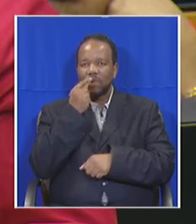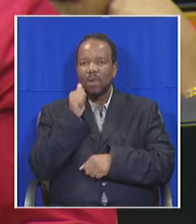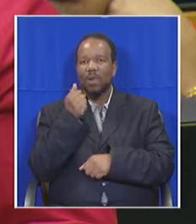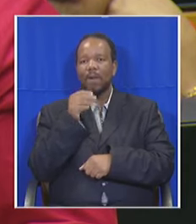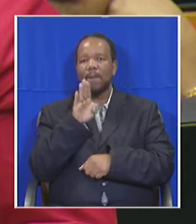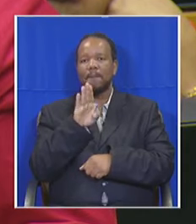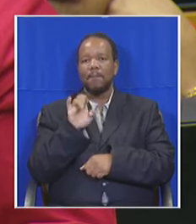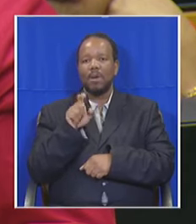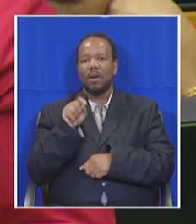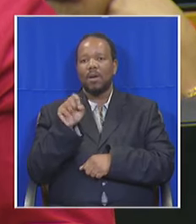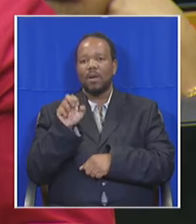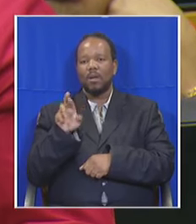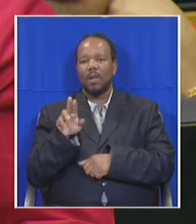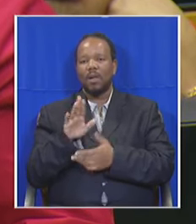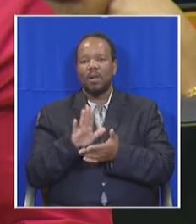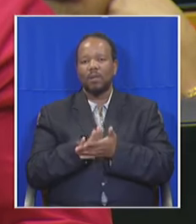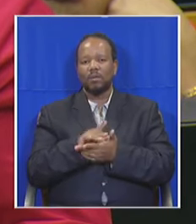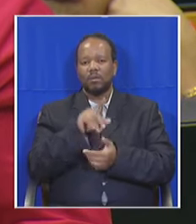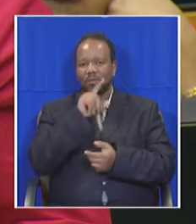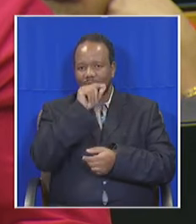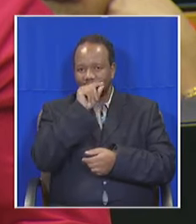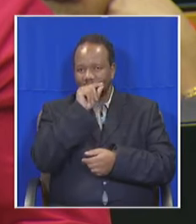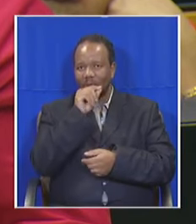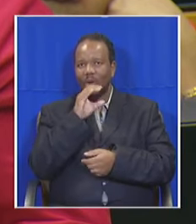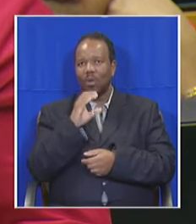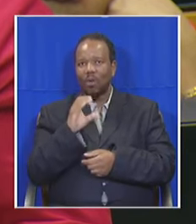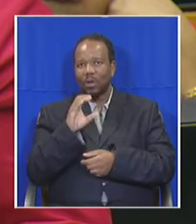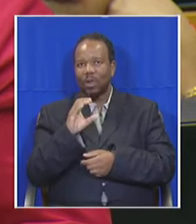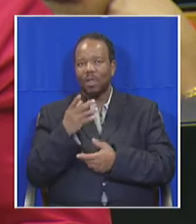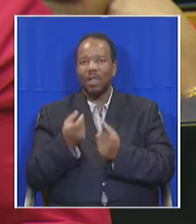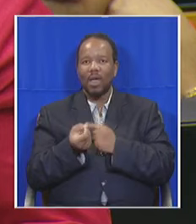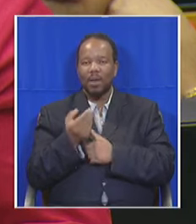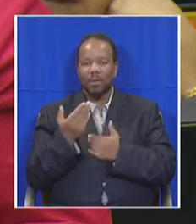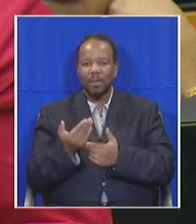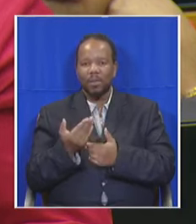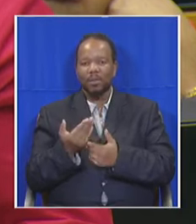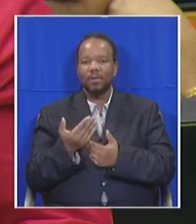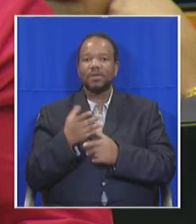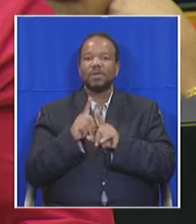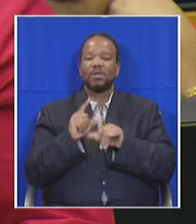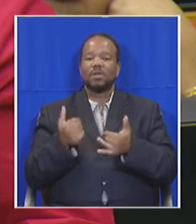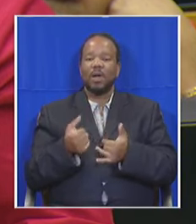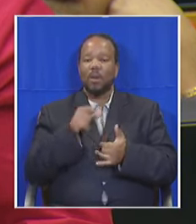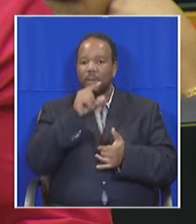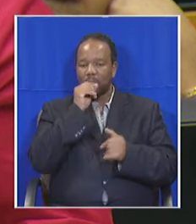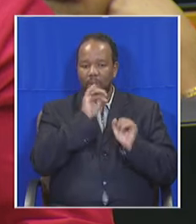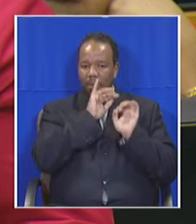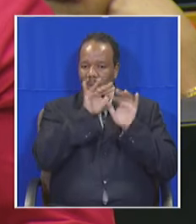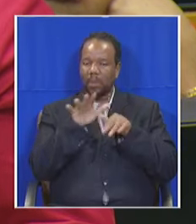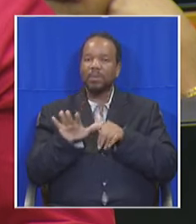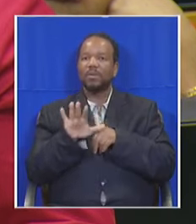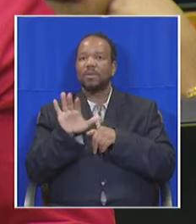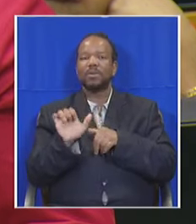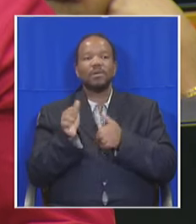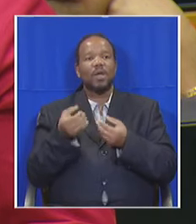Denmark and chicken from Canada. Acknowledge that this is happening while the poultry industry that is on the brink of the